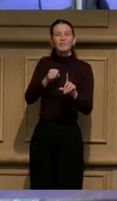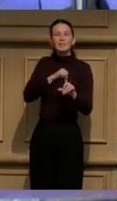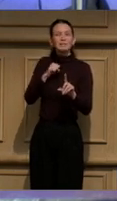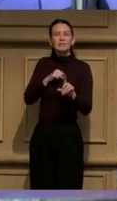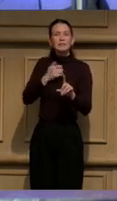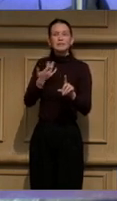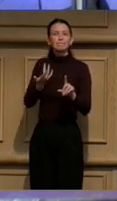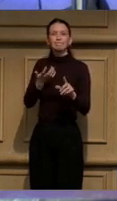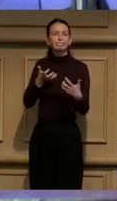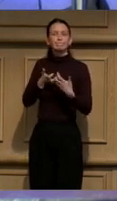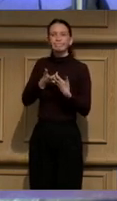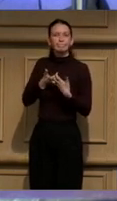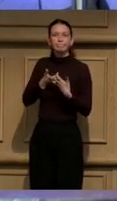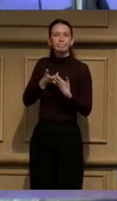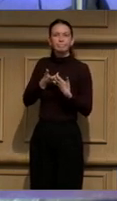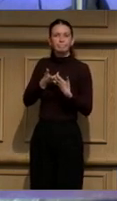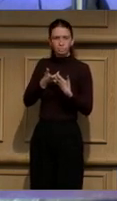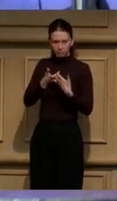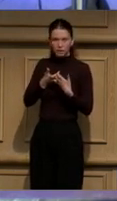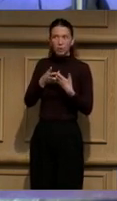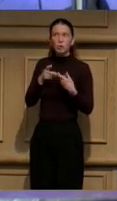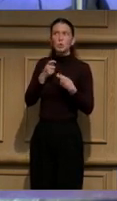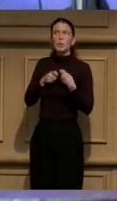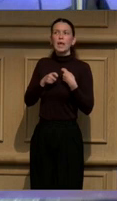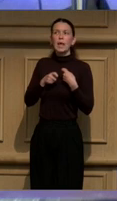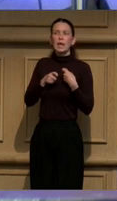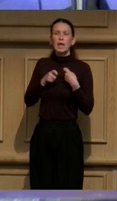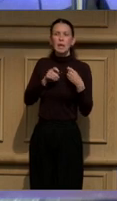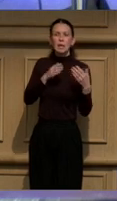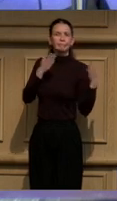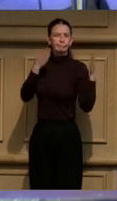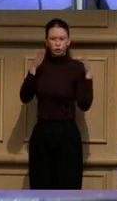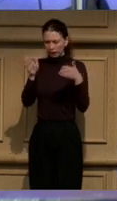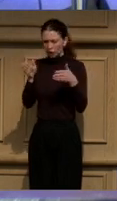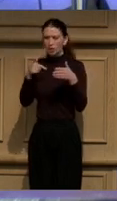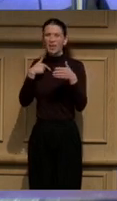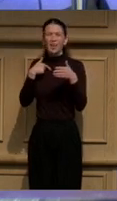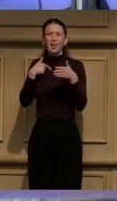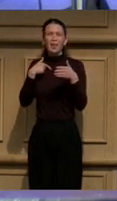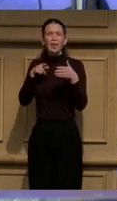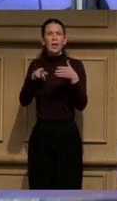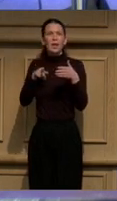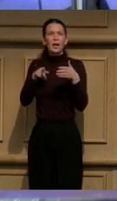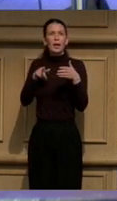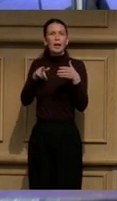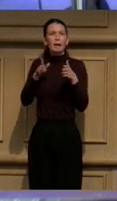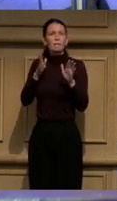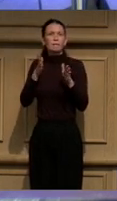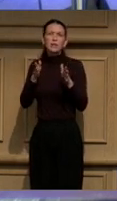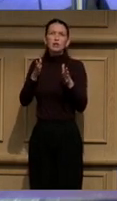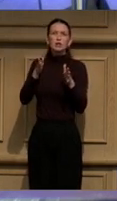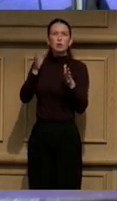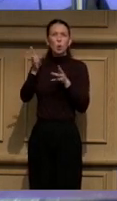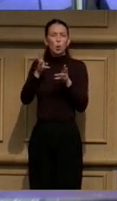So I worked with a little bit of 8mm before that. So I kind of needed to have